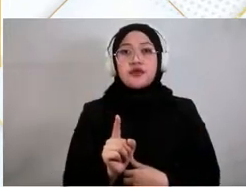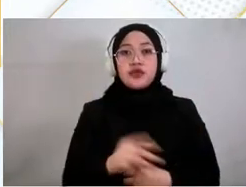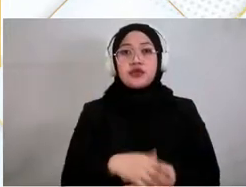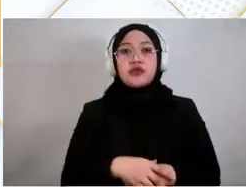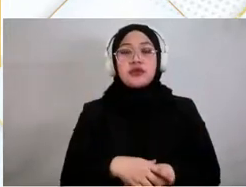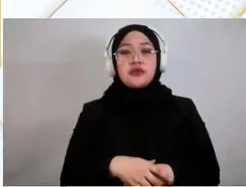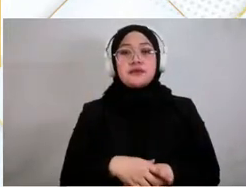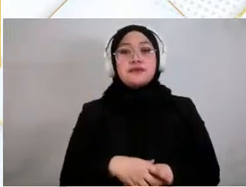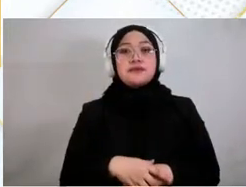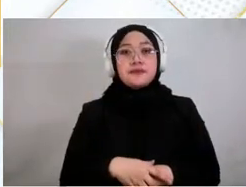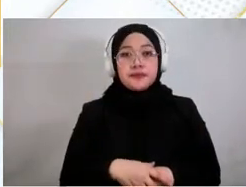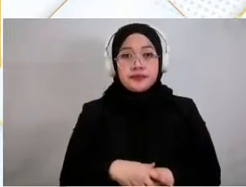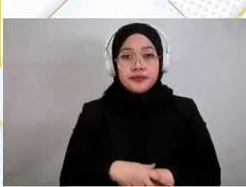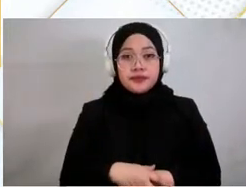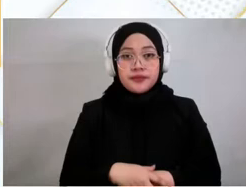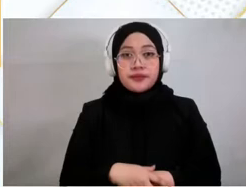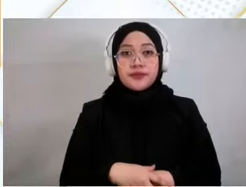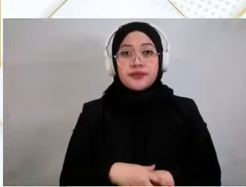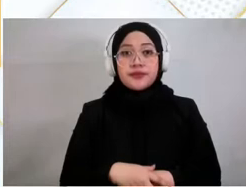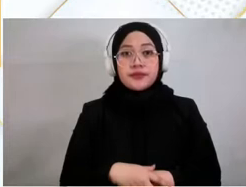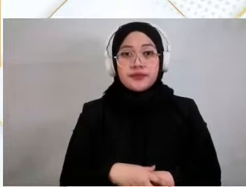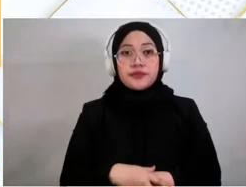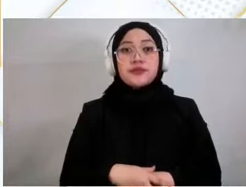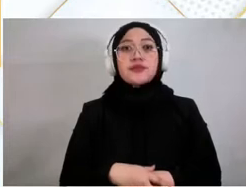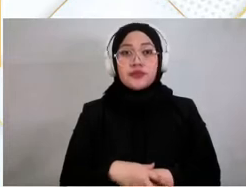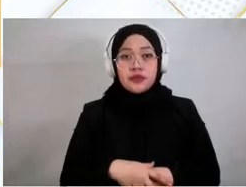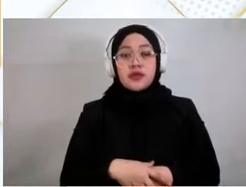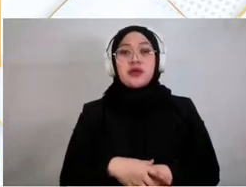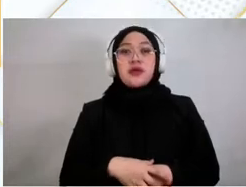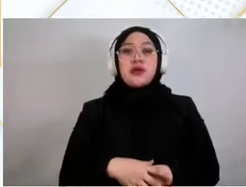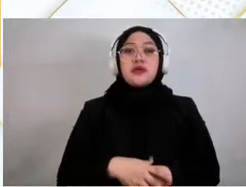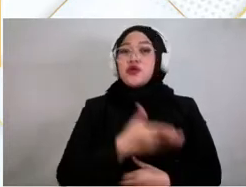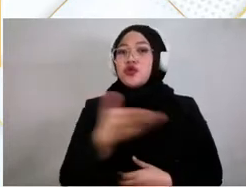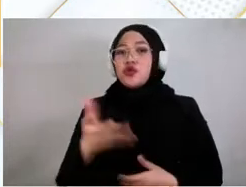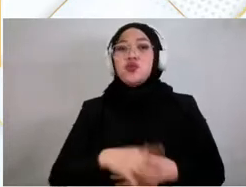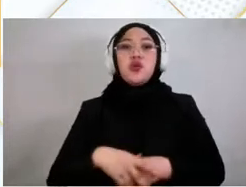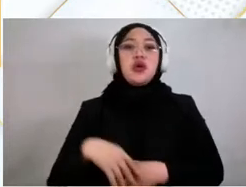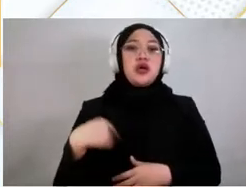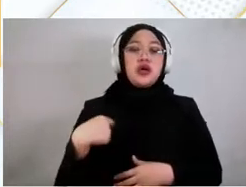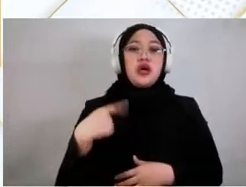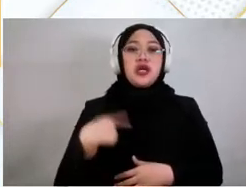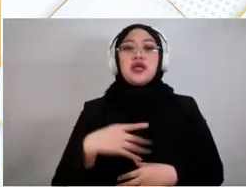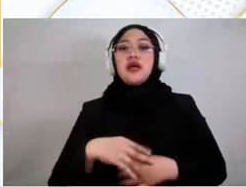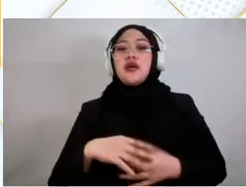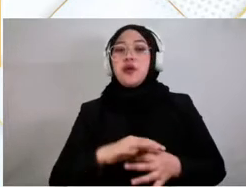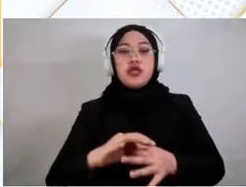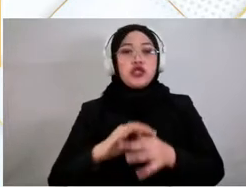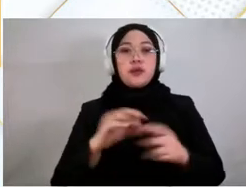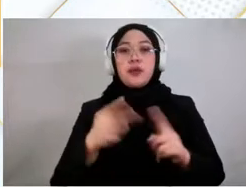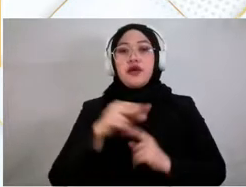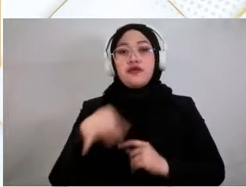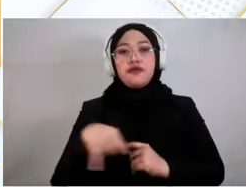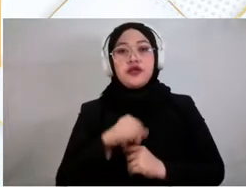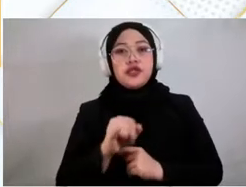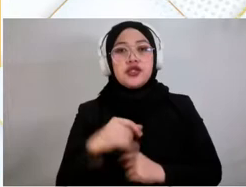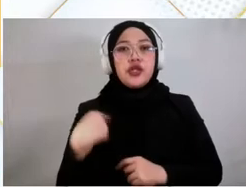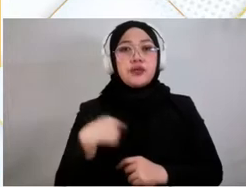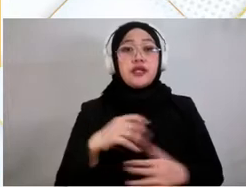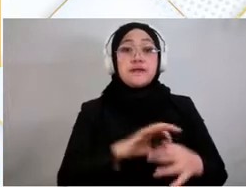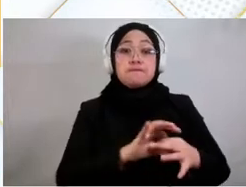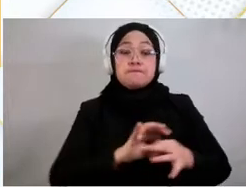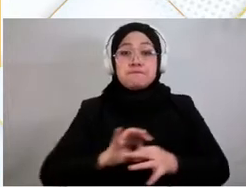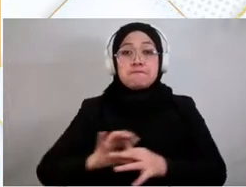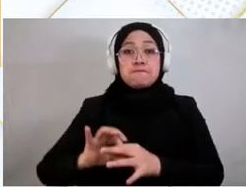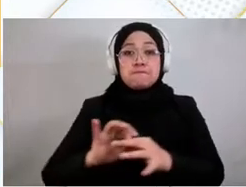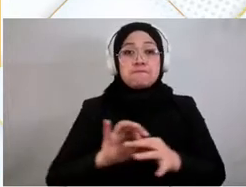mentioned by His Excellency Ambassador Tritariat and also Ambassador Fiji, that we have to be able to,